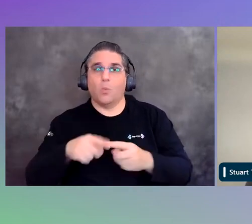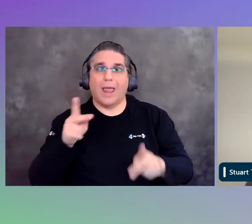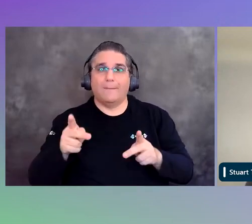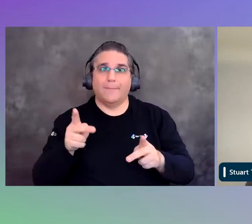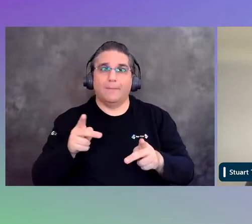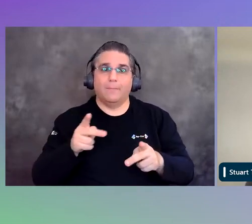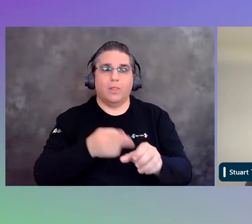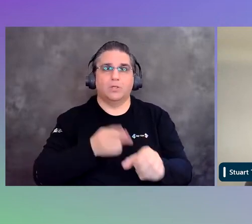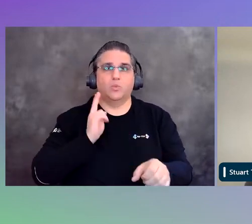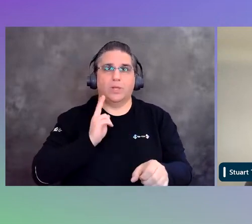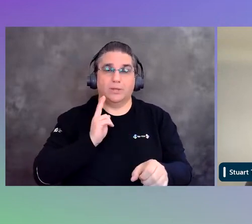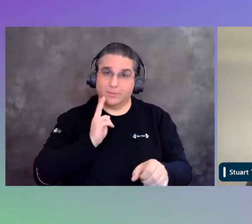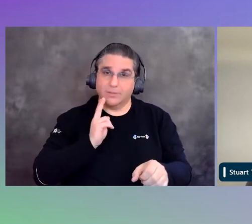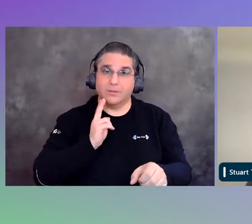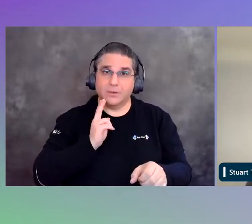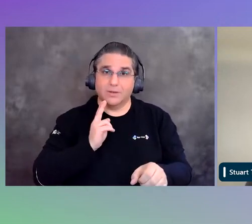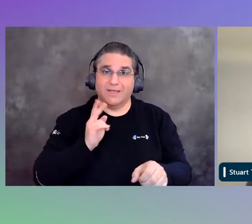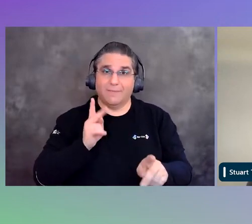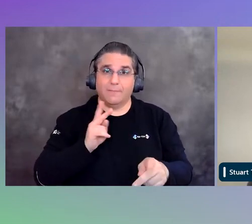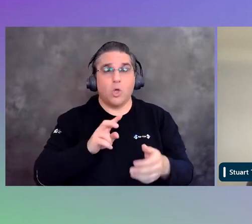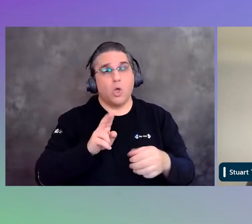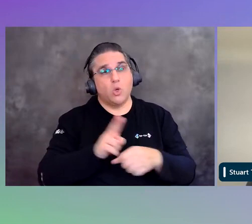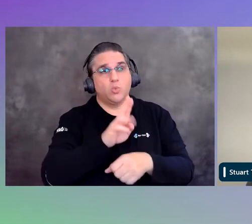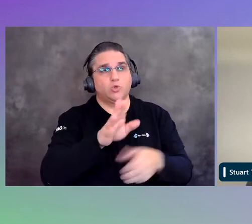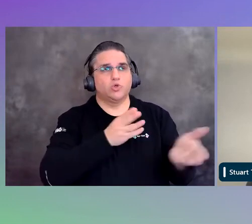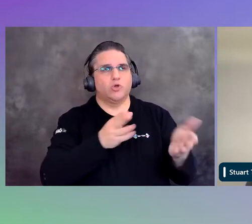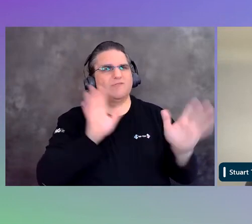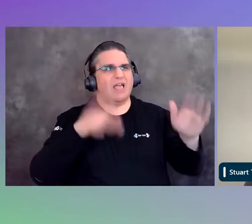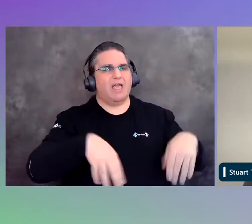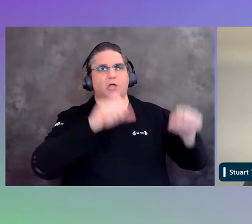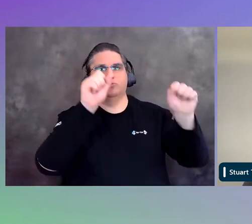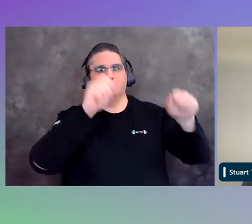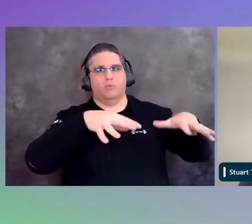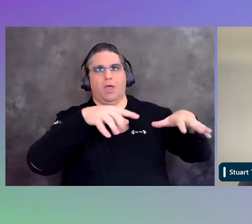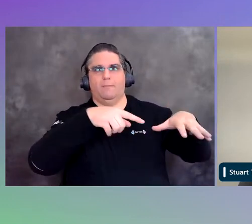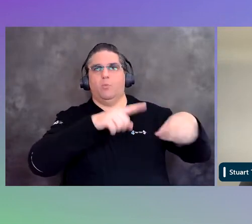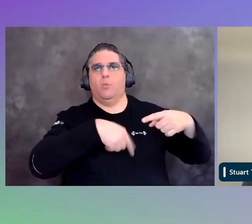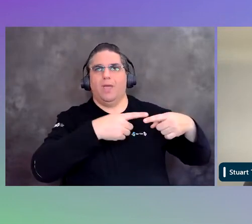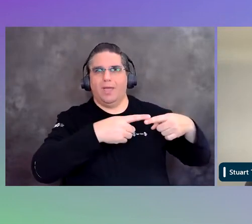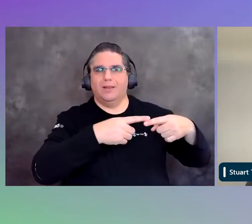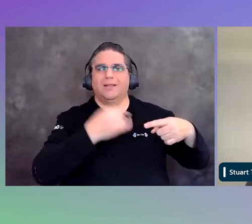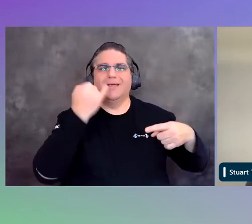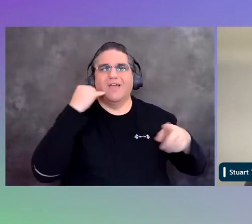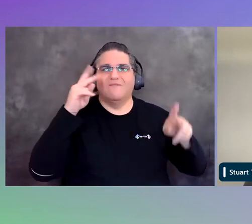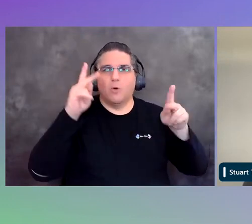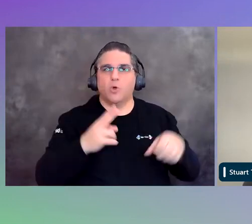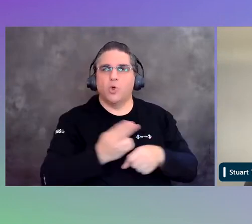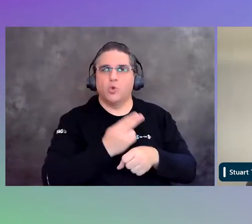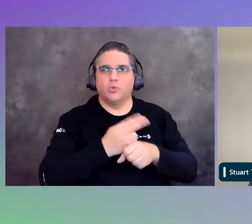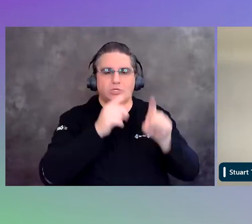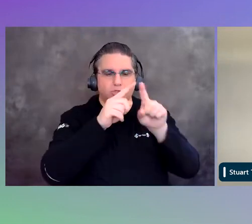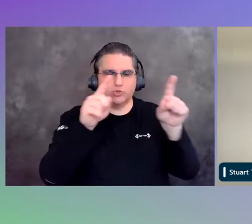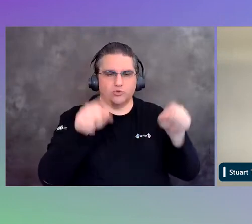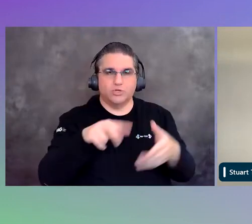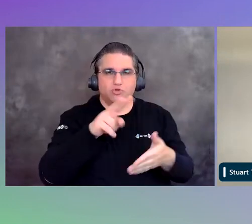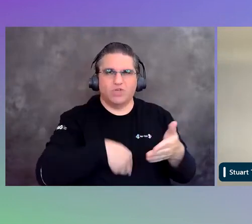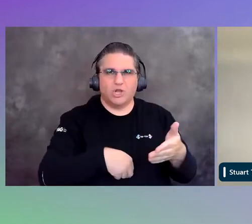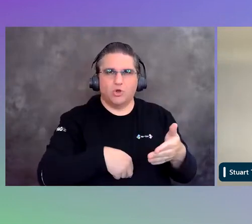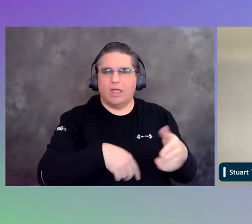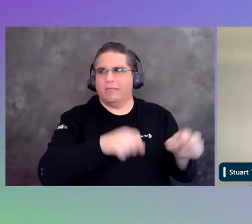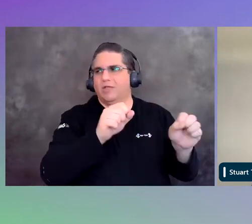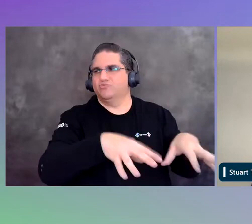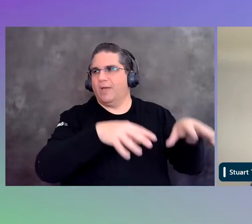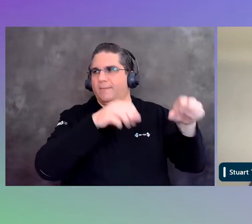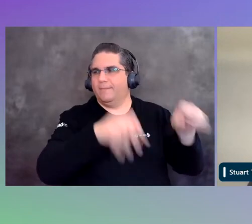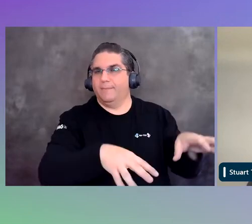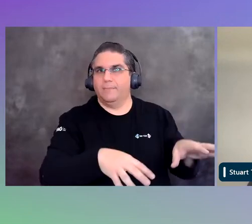you start digging into that, you might find out, well, hang on, I've got someone here using a screen reader and they keep dropping out, or we've got phone calls coming through.